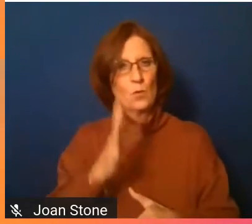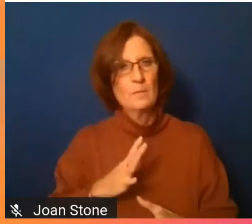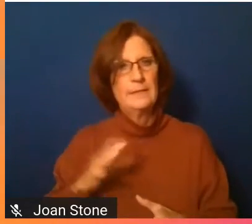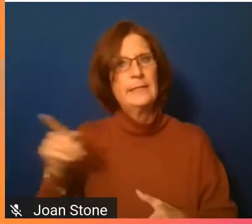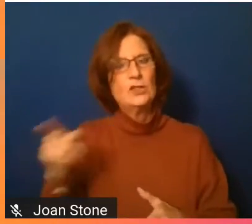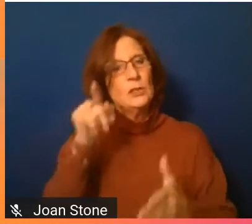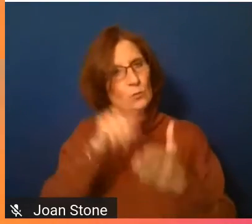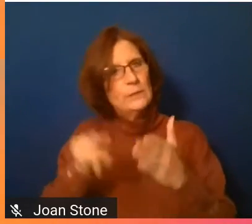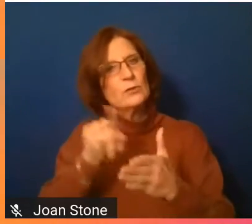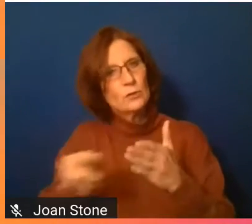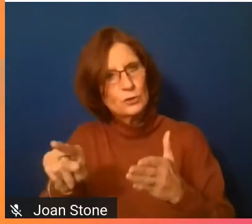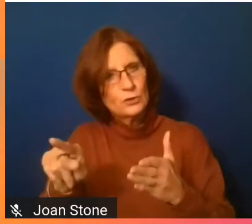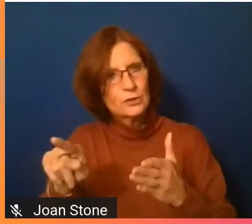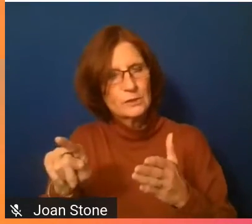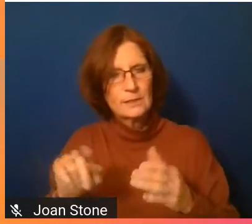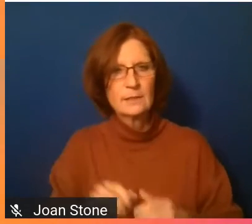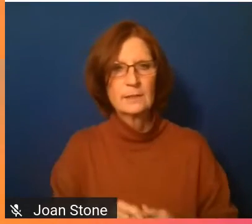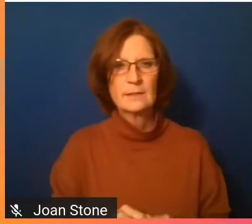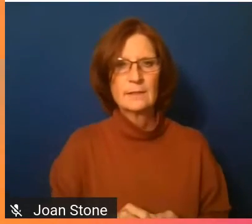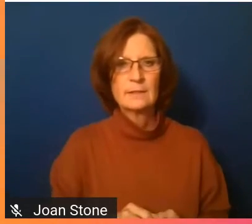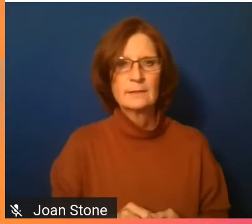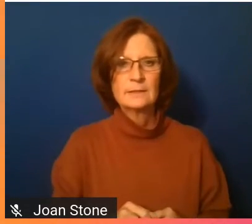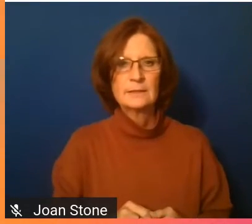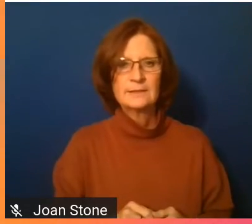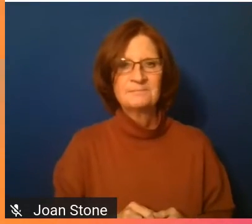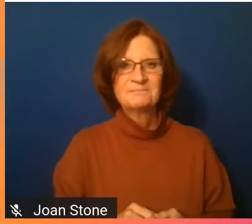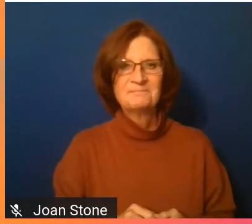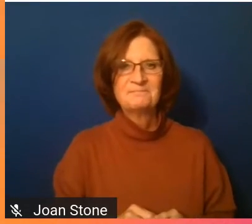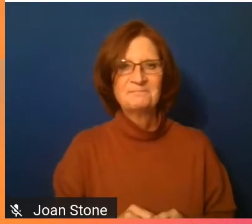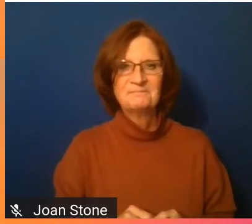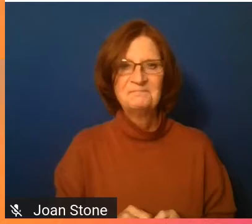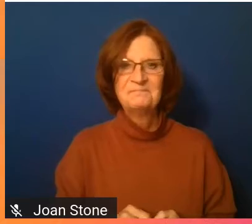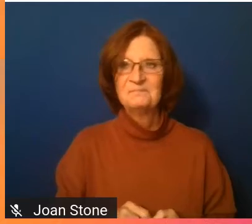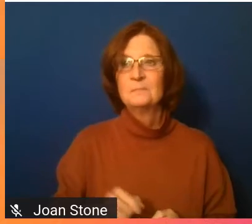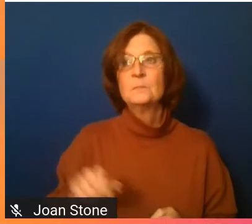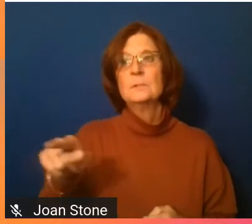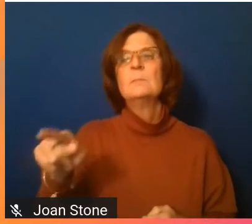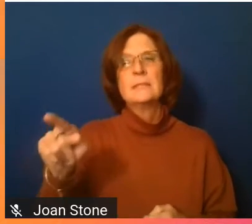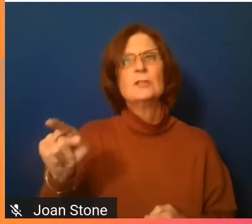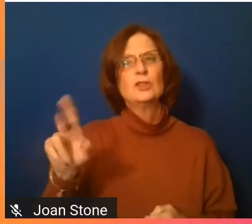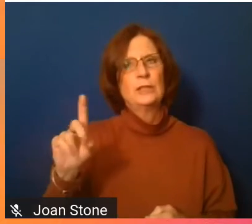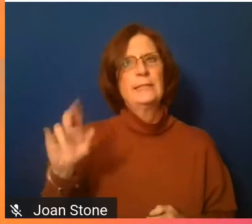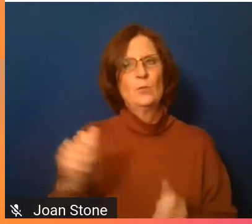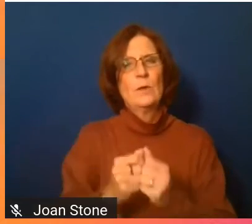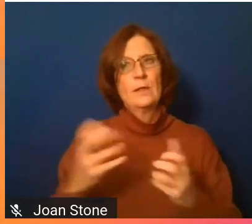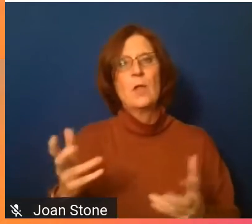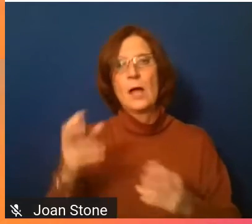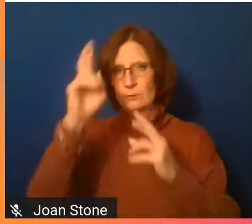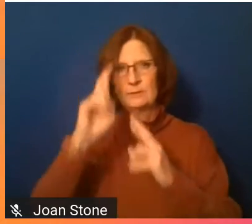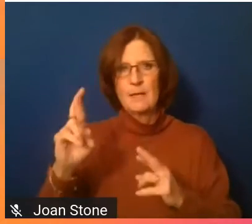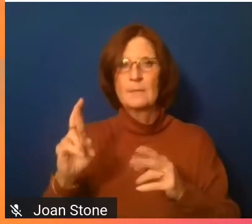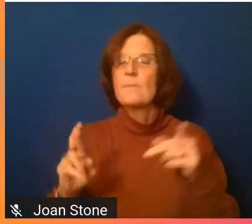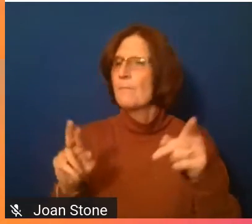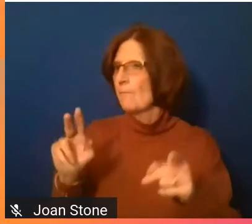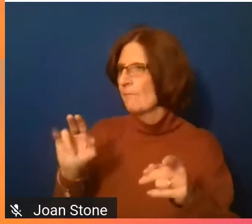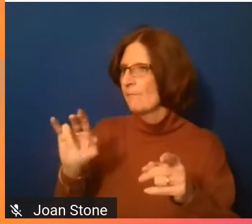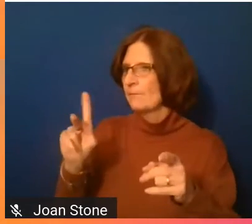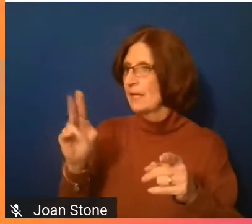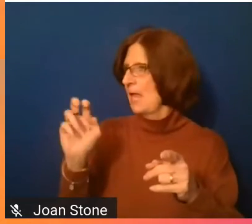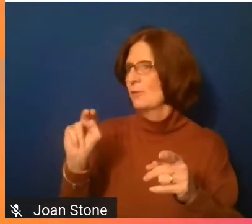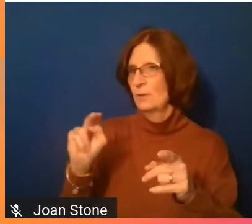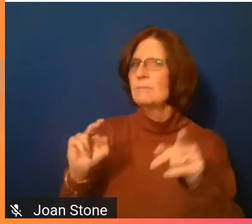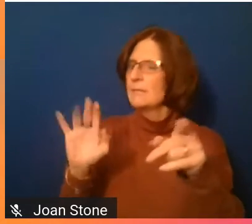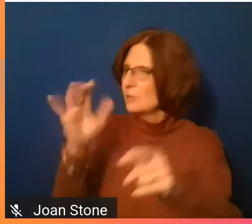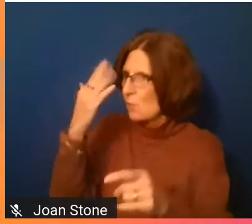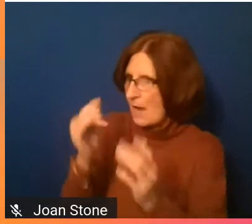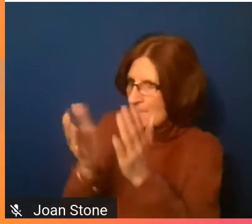So she does it with a lot of respect. Oh, yeah, no, and that's why I'm asking because I really didn't know, and she